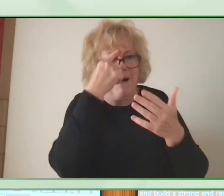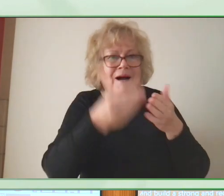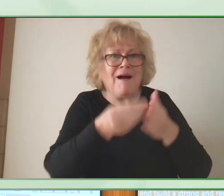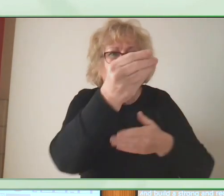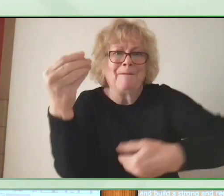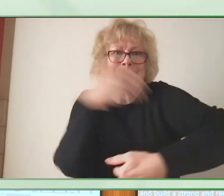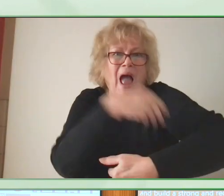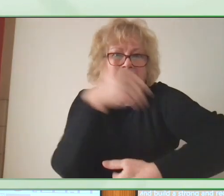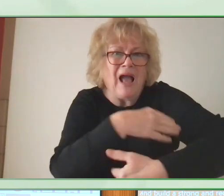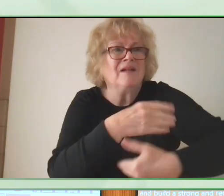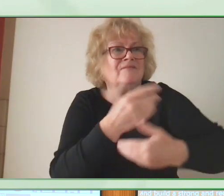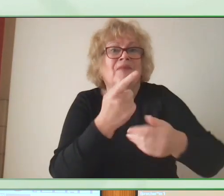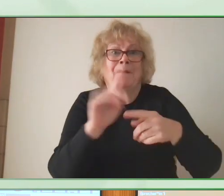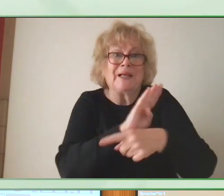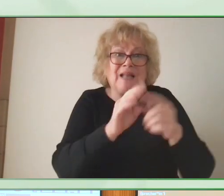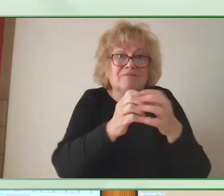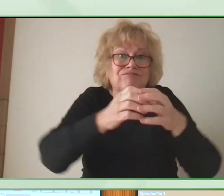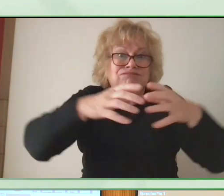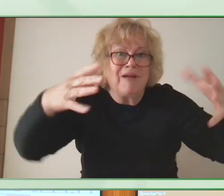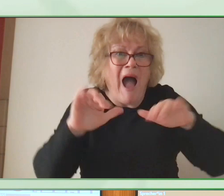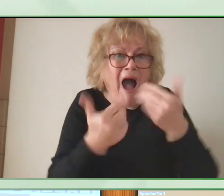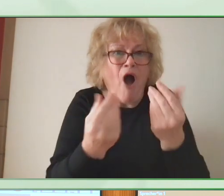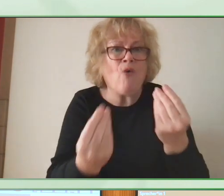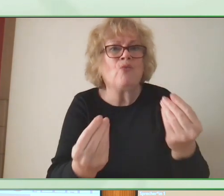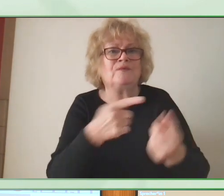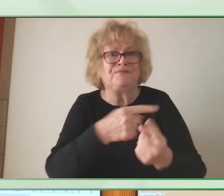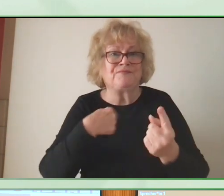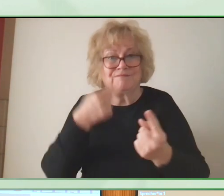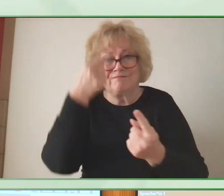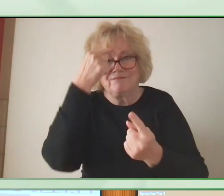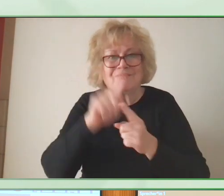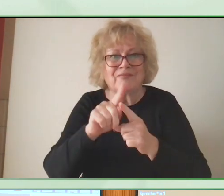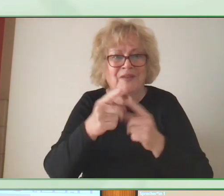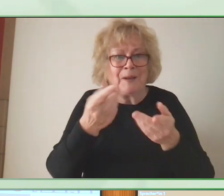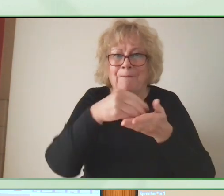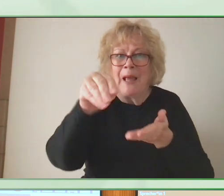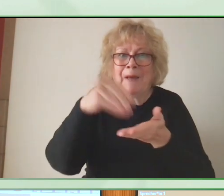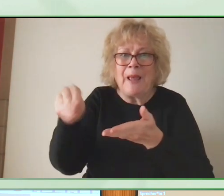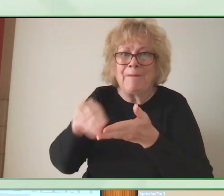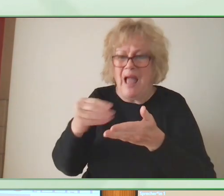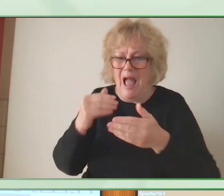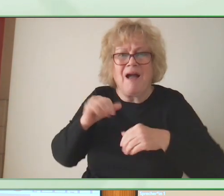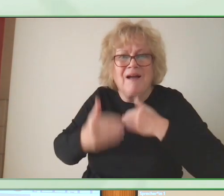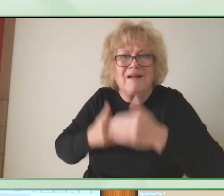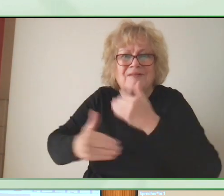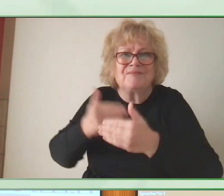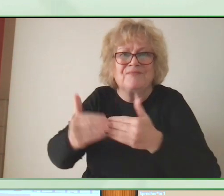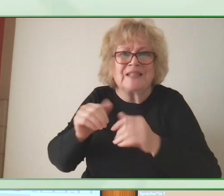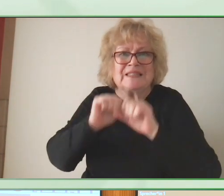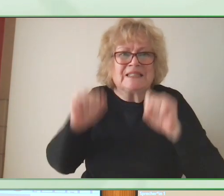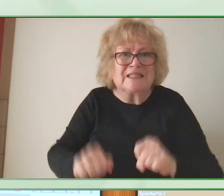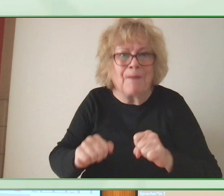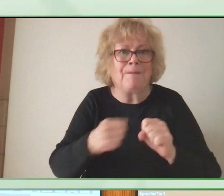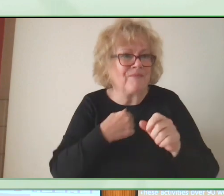disabilities, including more than 60% who were beggars or homeless, received funding, 60 in 2024 and 30